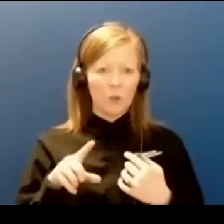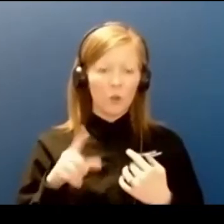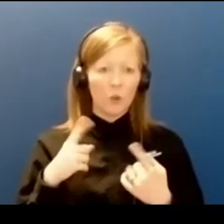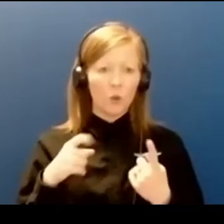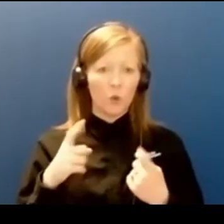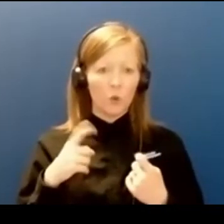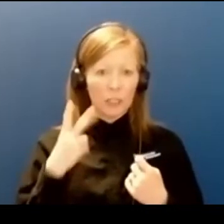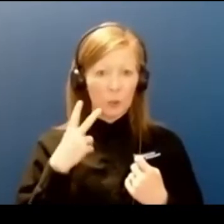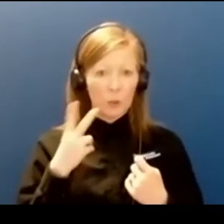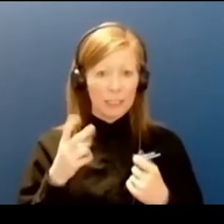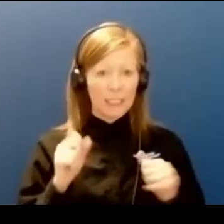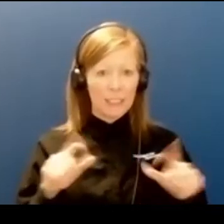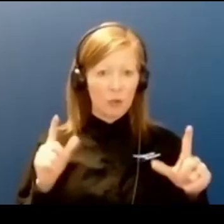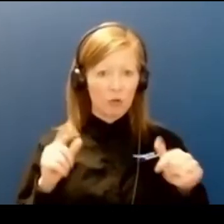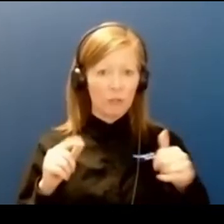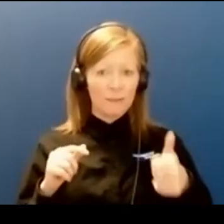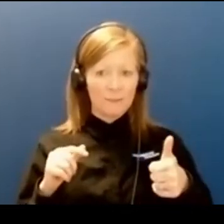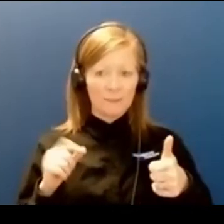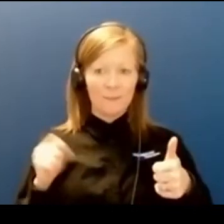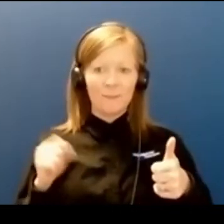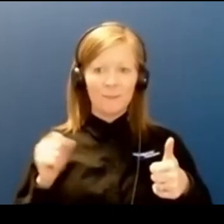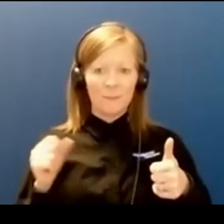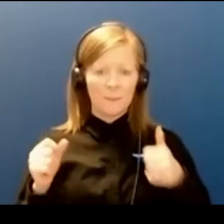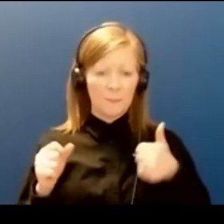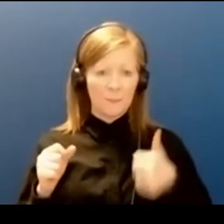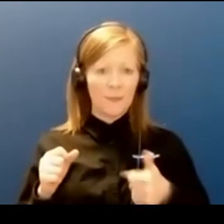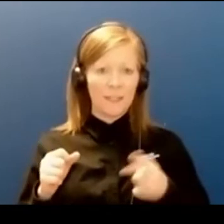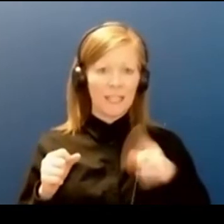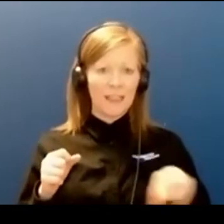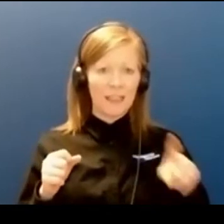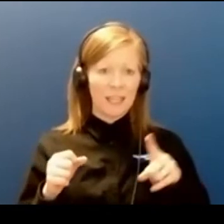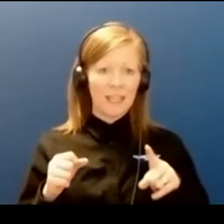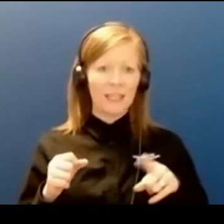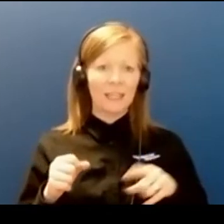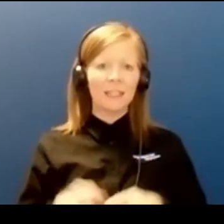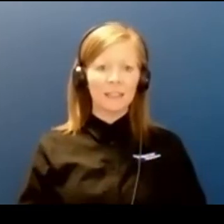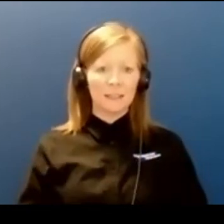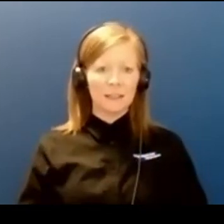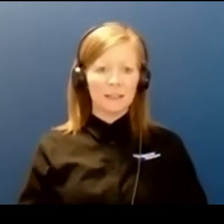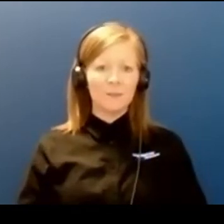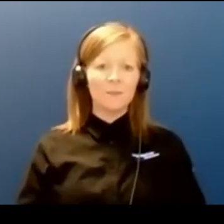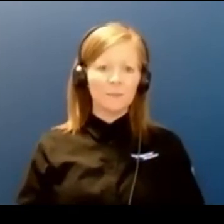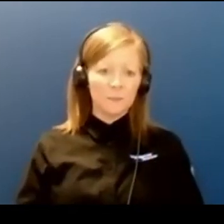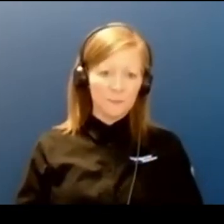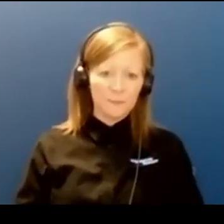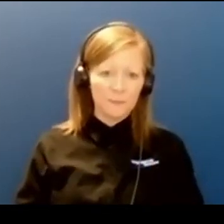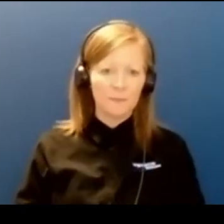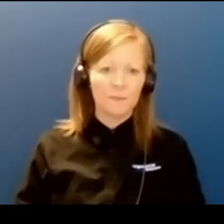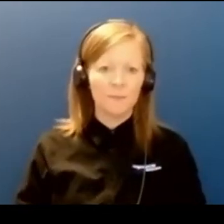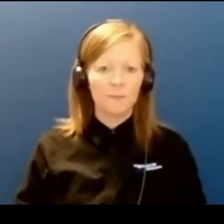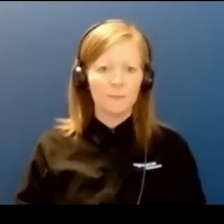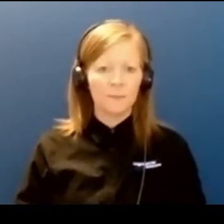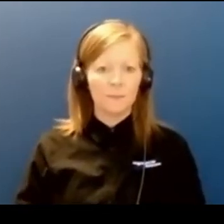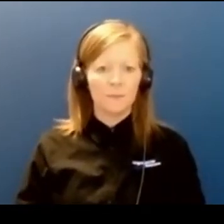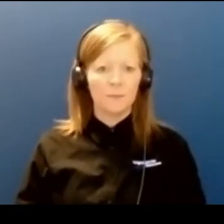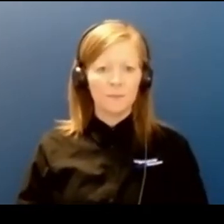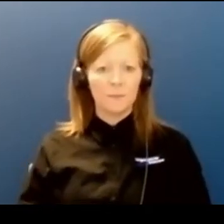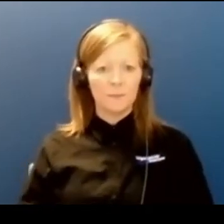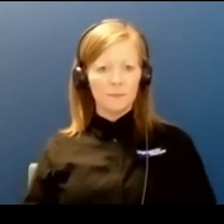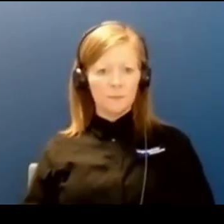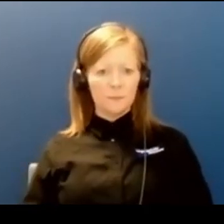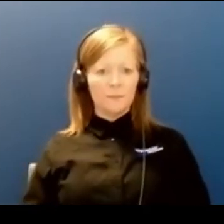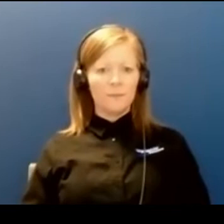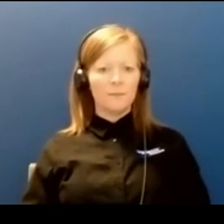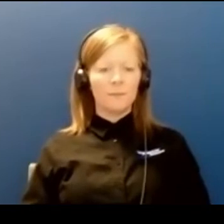see my screen here? Yes, we can. Yeah. Yes. So this really comes down, and I'm going to try to tie it up here now. Once we